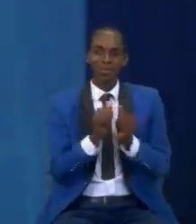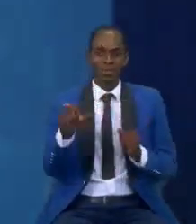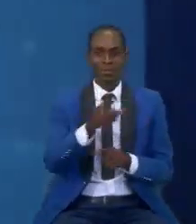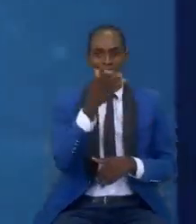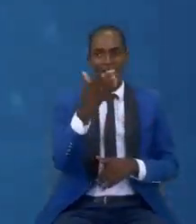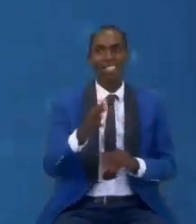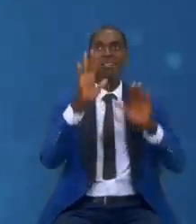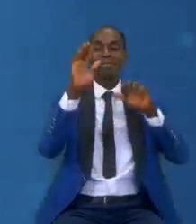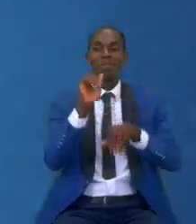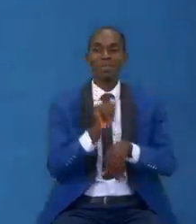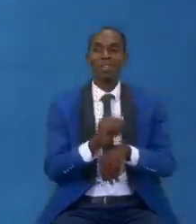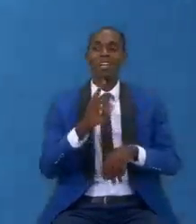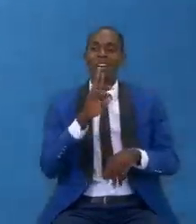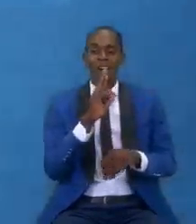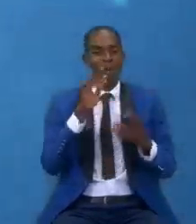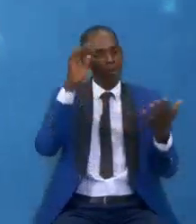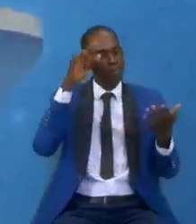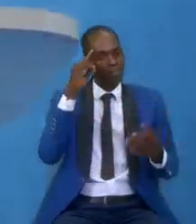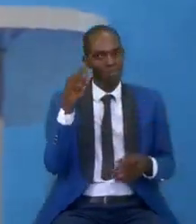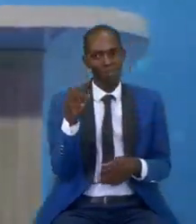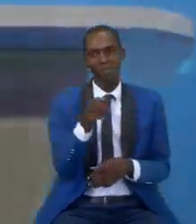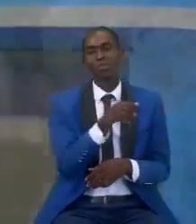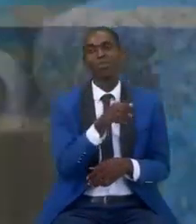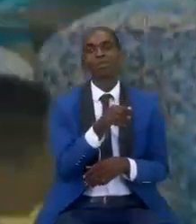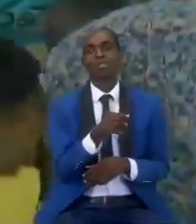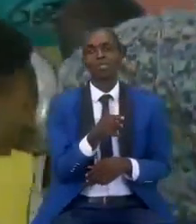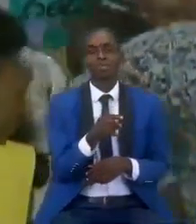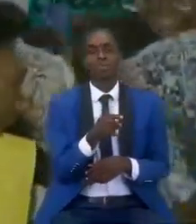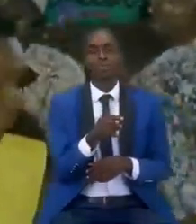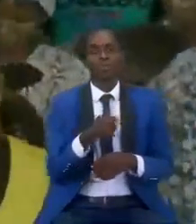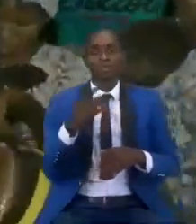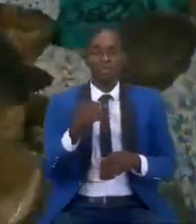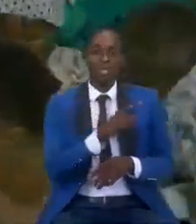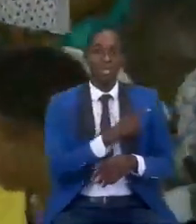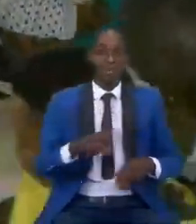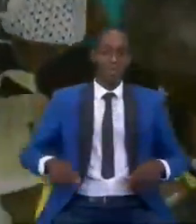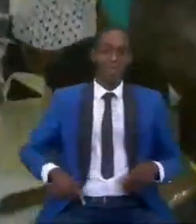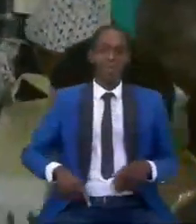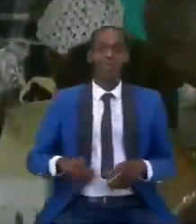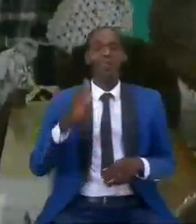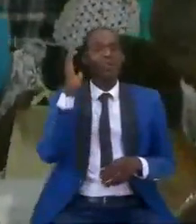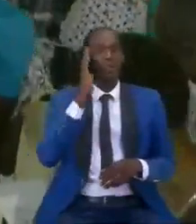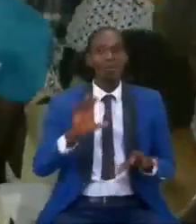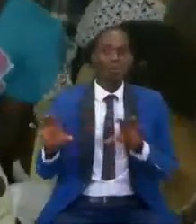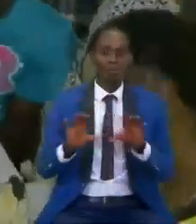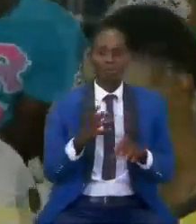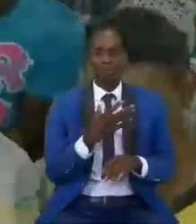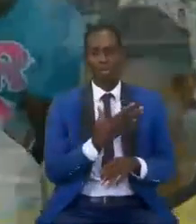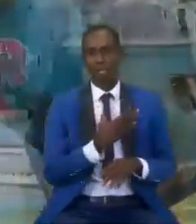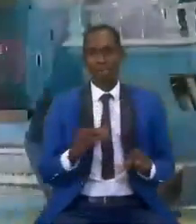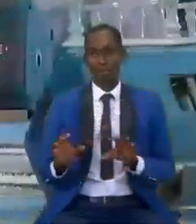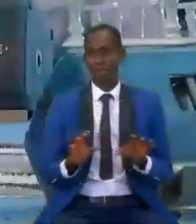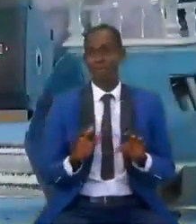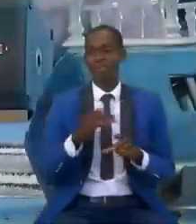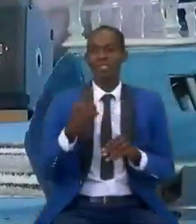today the Lord will do and perform the wonders in your life. We're coming to Isaiah today,